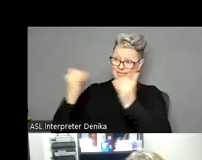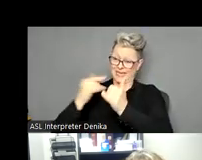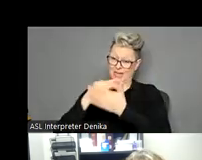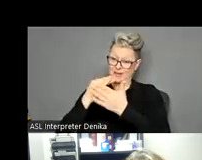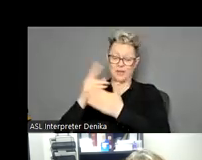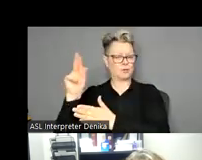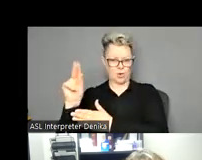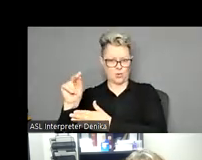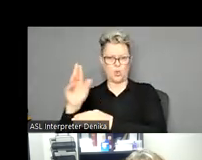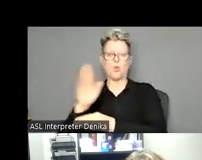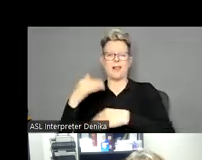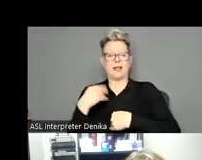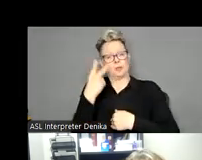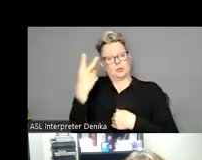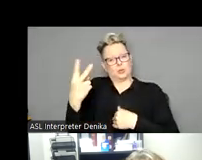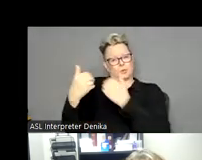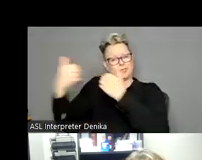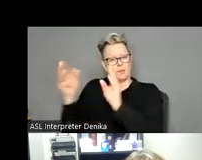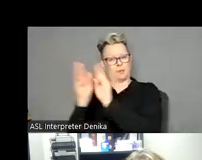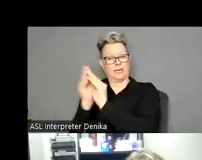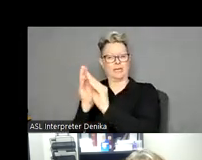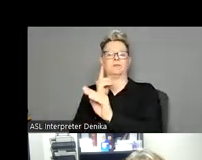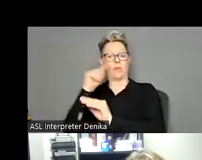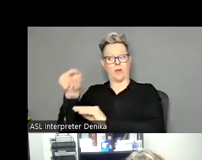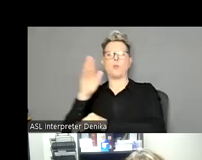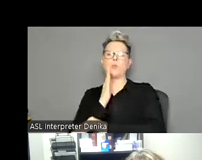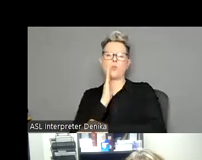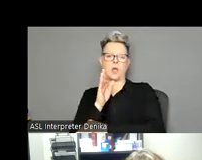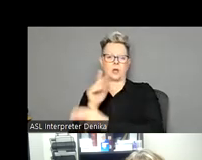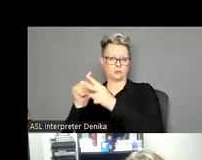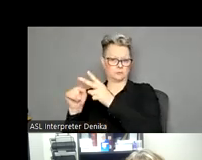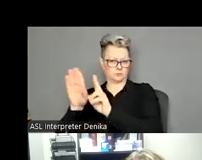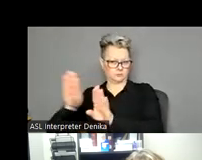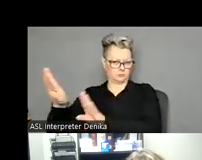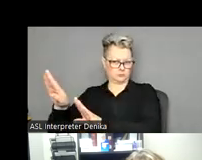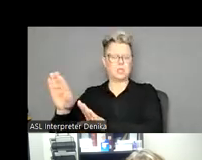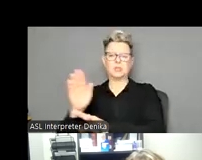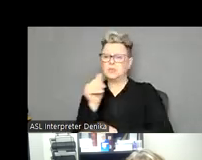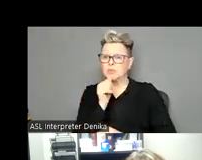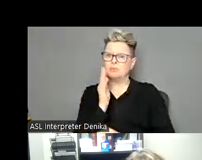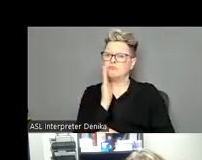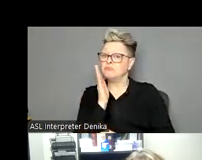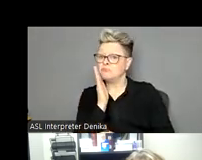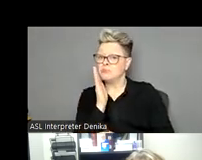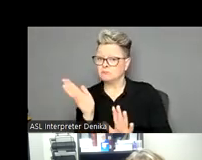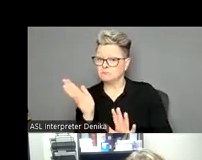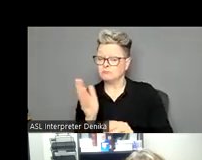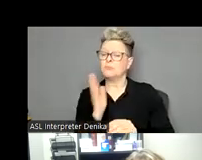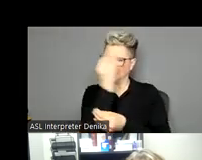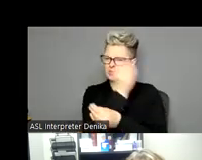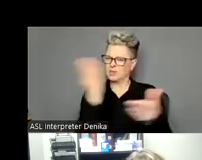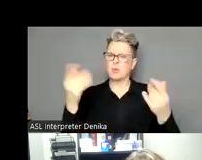the advanced healthcare directive. And that will be in the very near future, and we'll let you know about